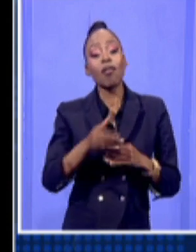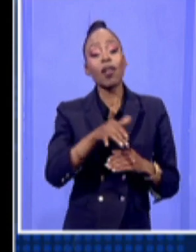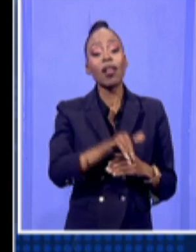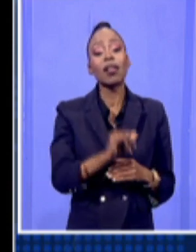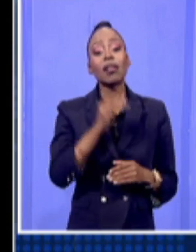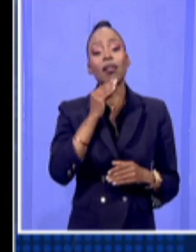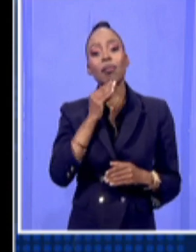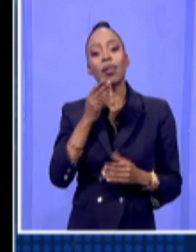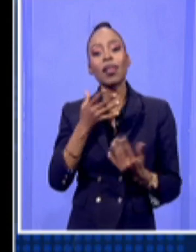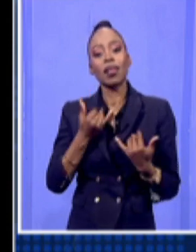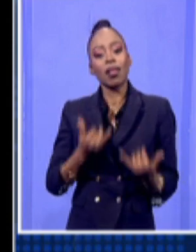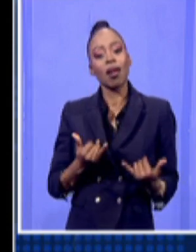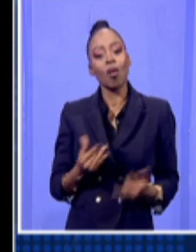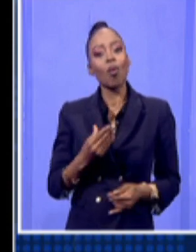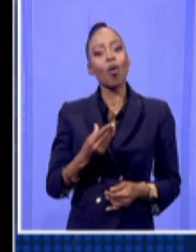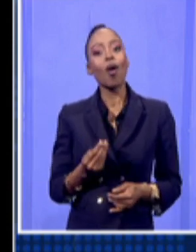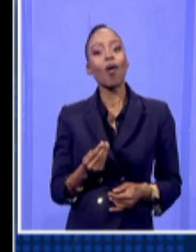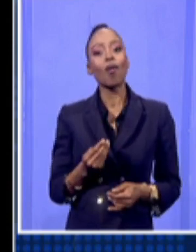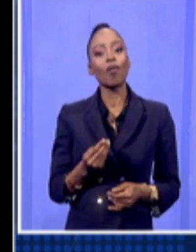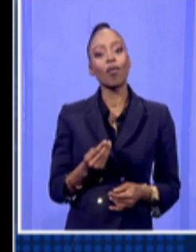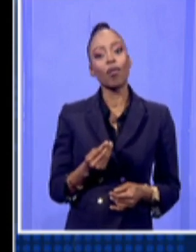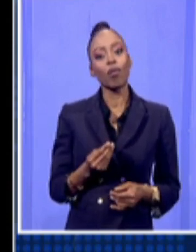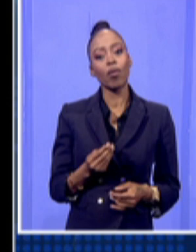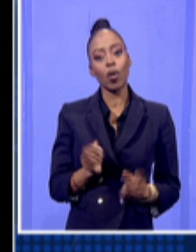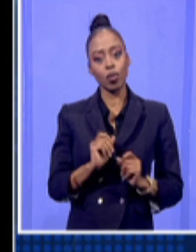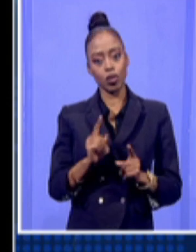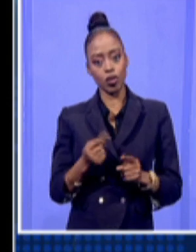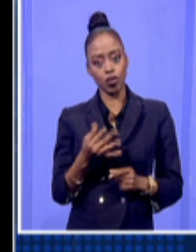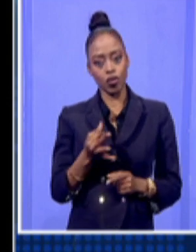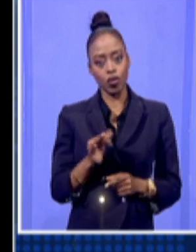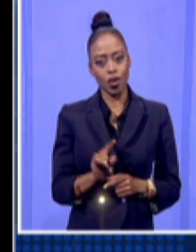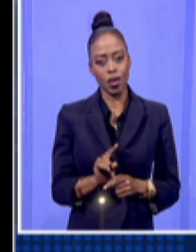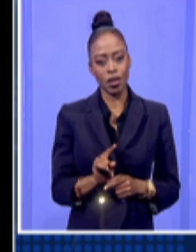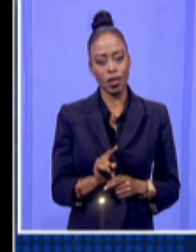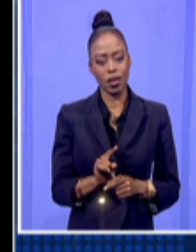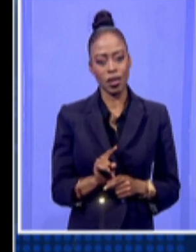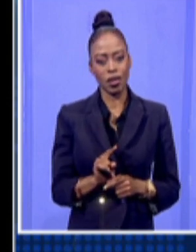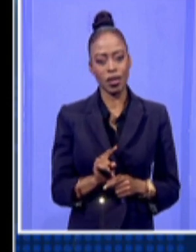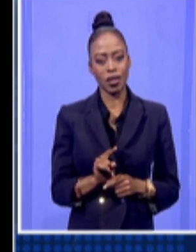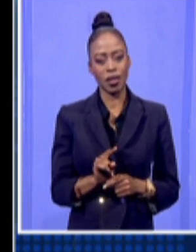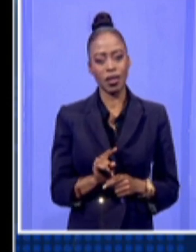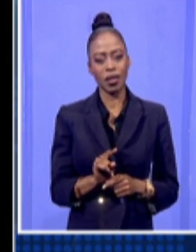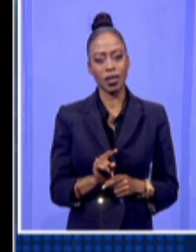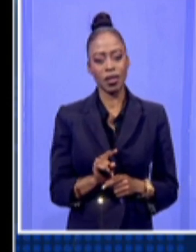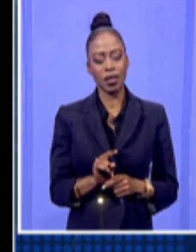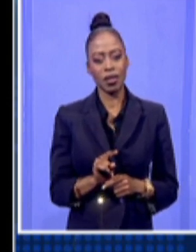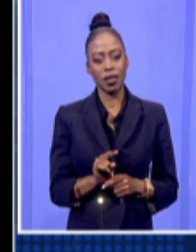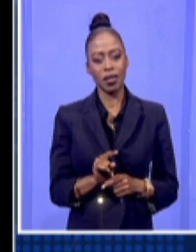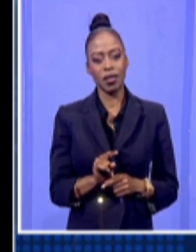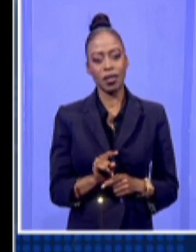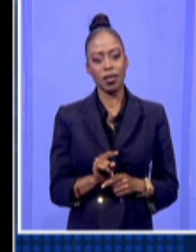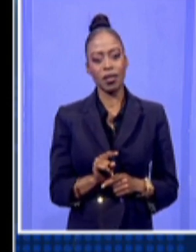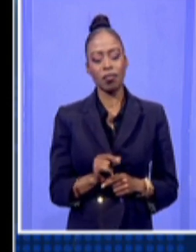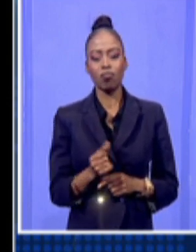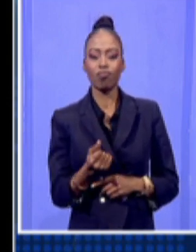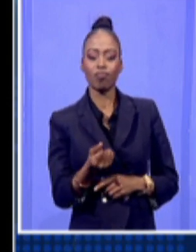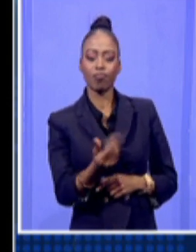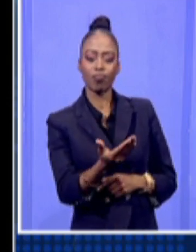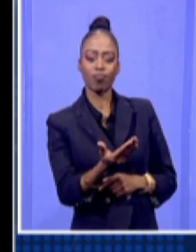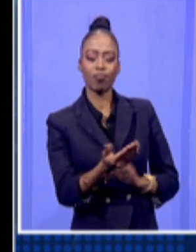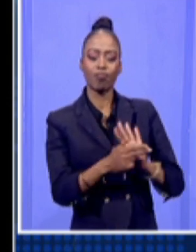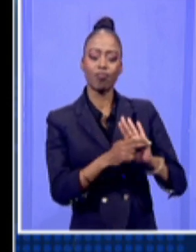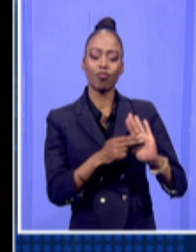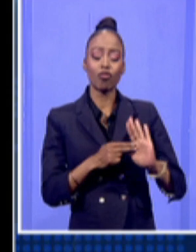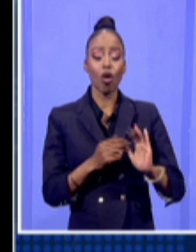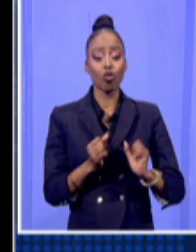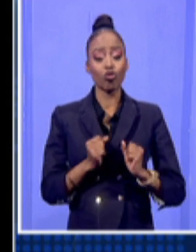got grounds for a suit of defamation that is very strong,